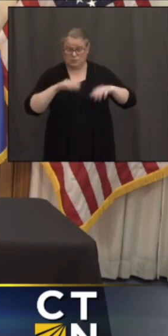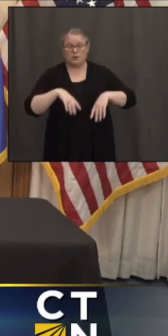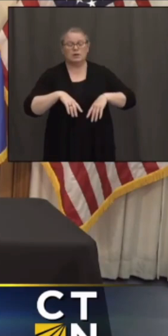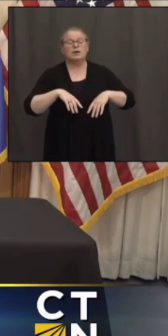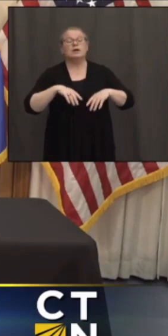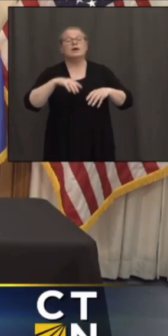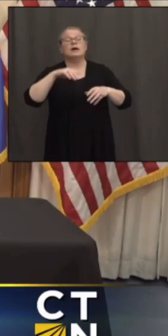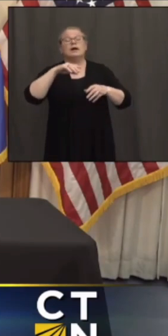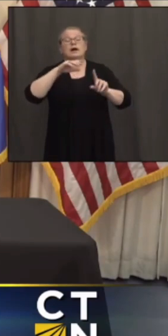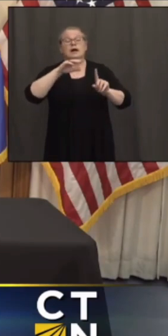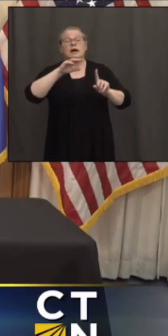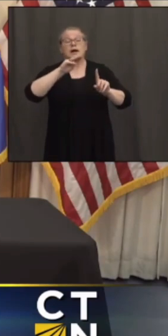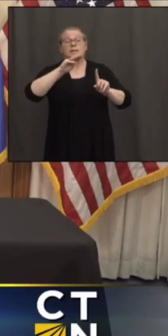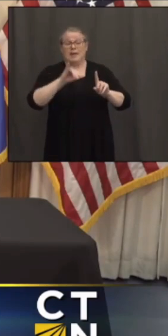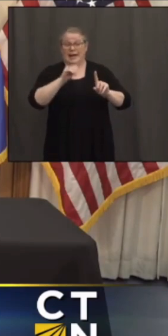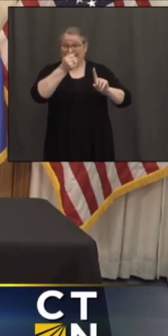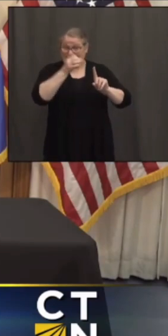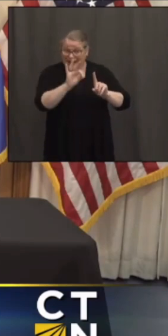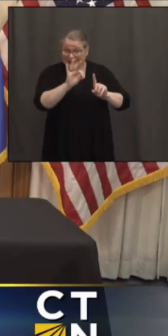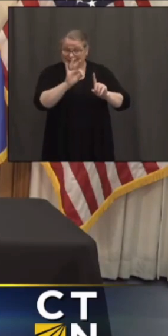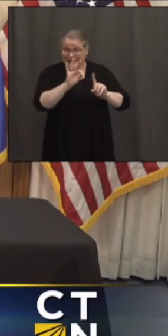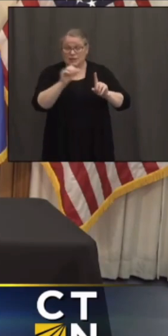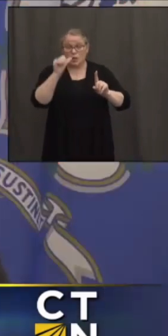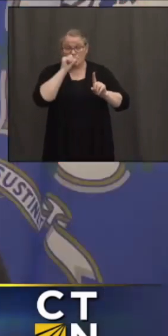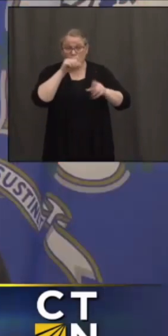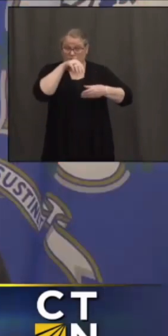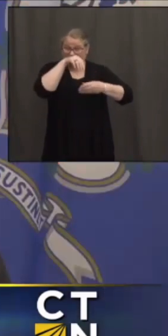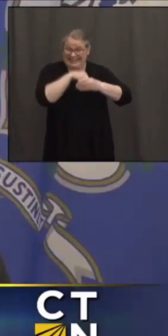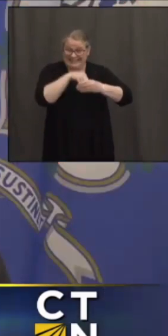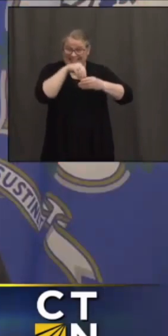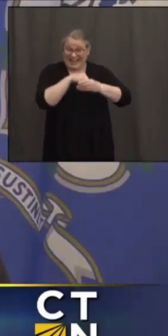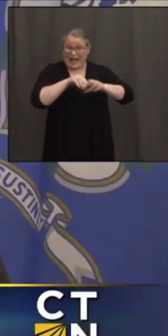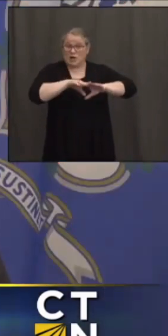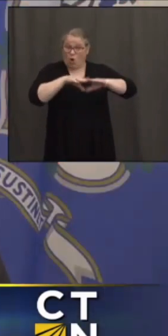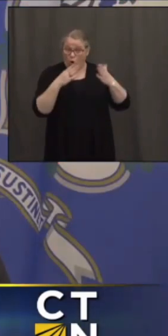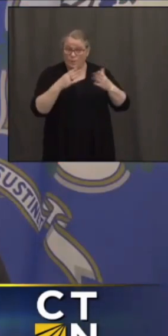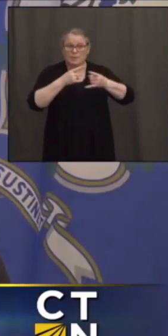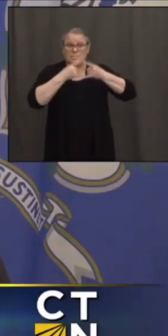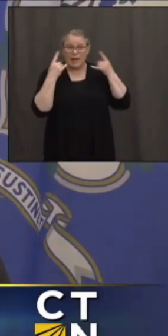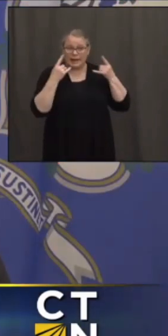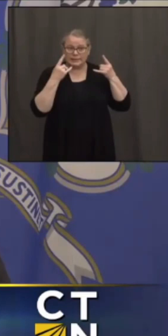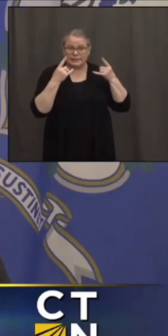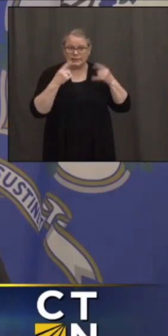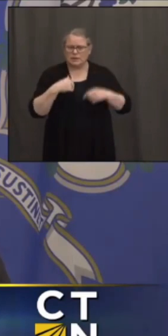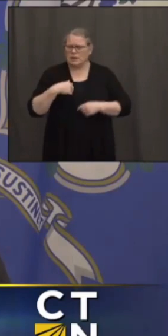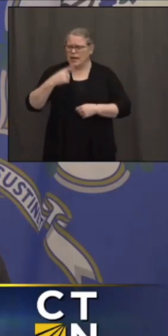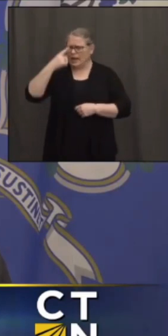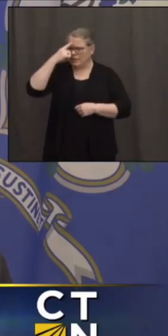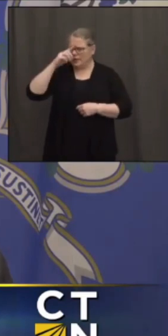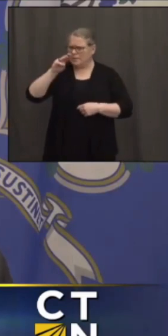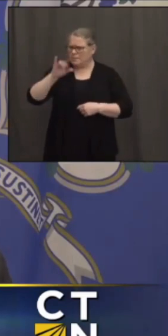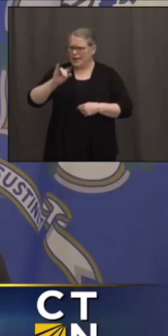with masks. Is that accurate? I think May 1st is inside with masks, outside,